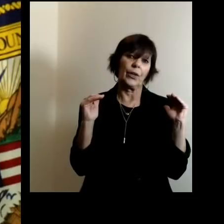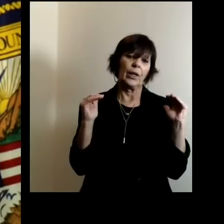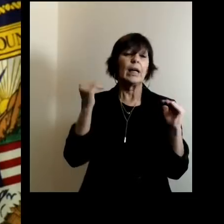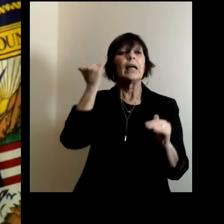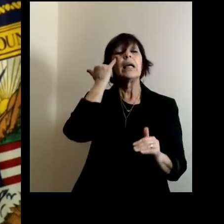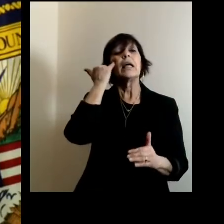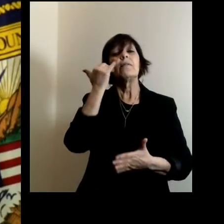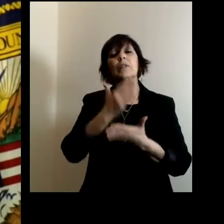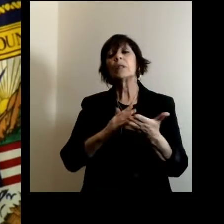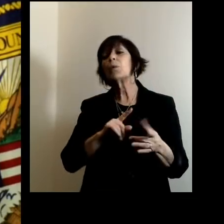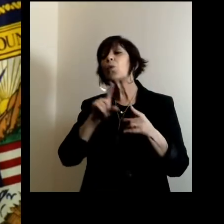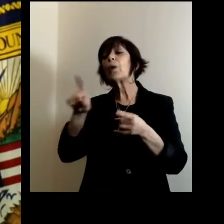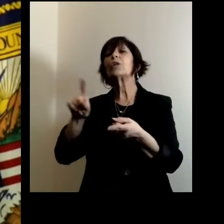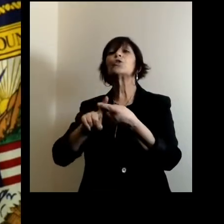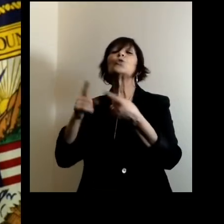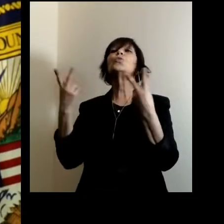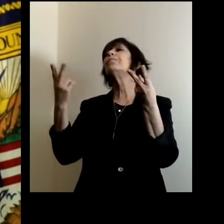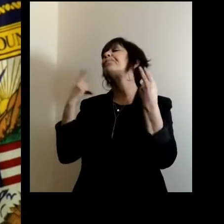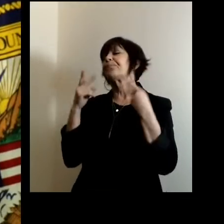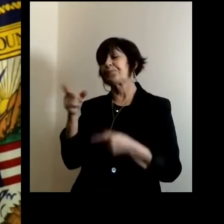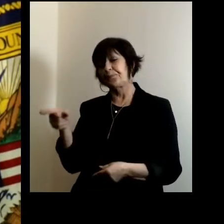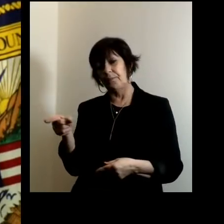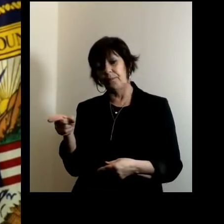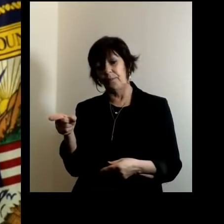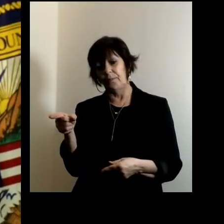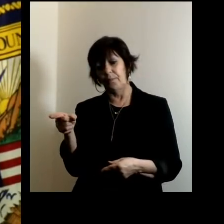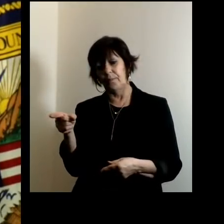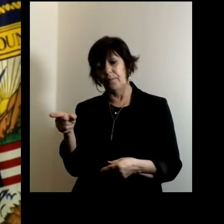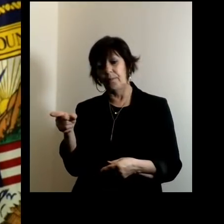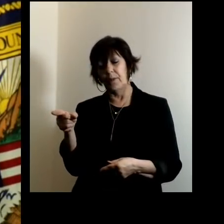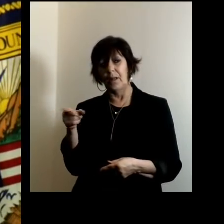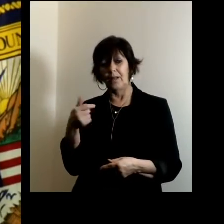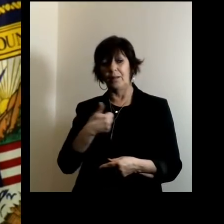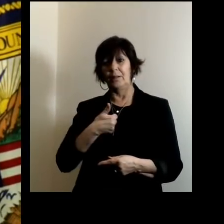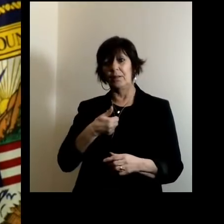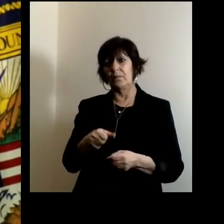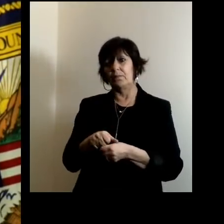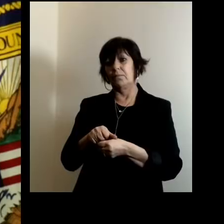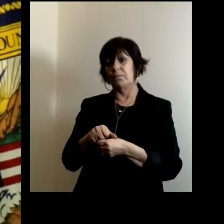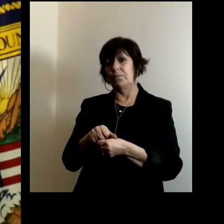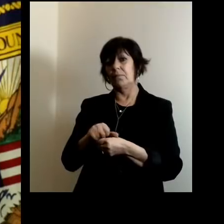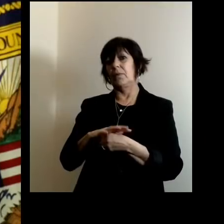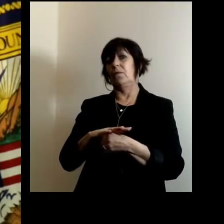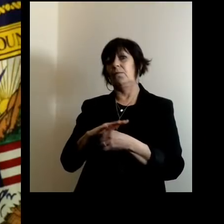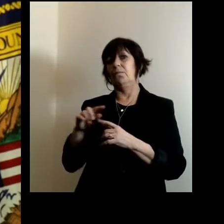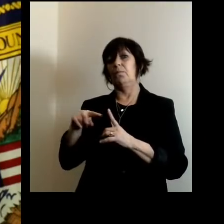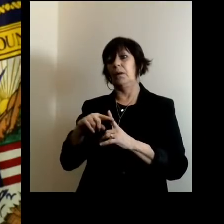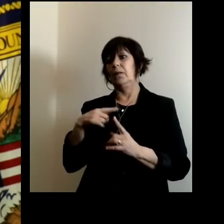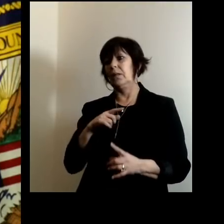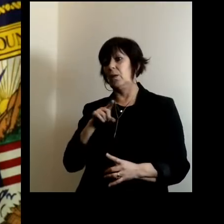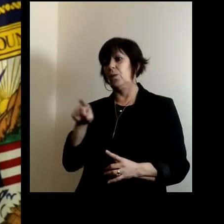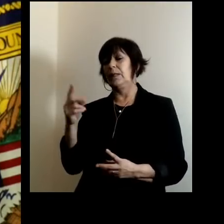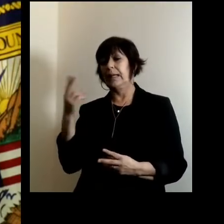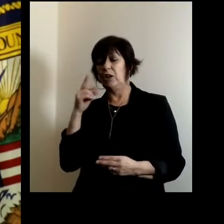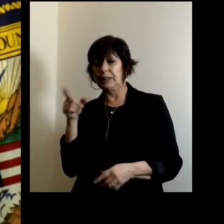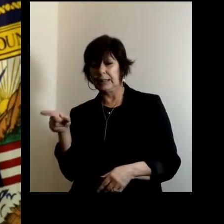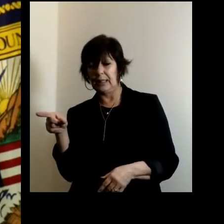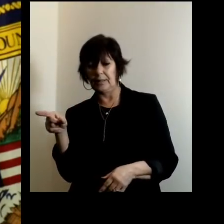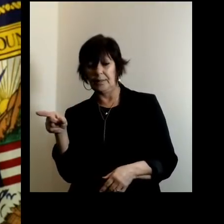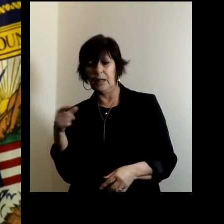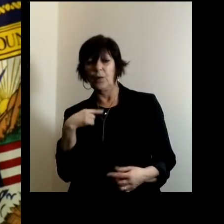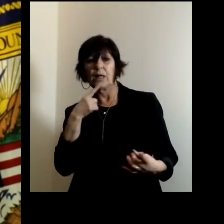somebody went to a particular hairstylist and was COVID-19 positive, and we announced